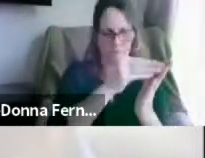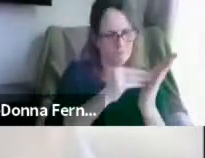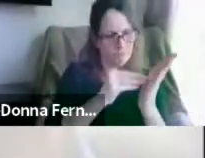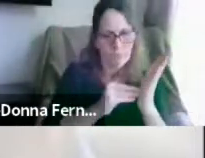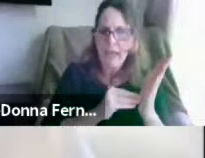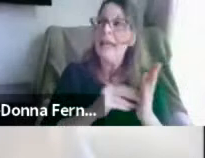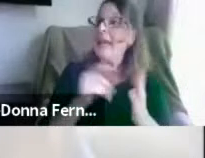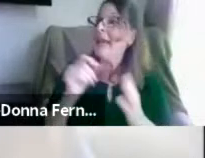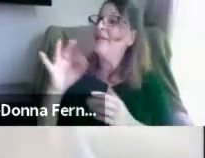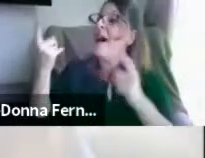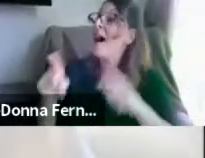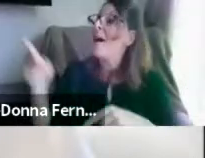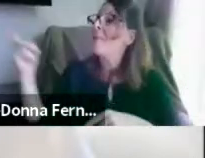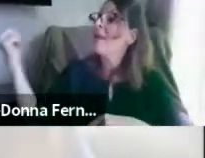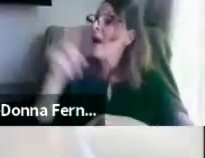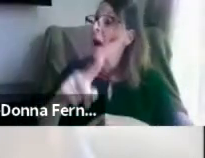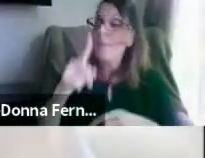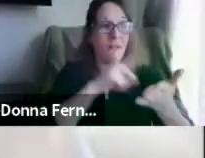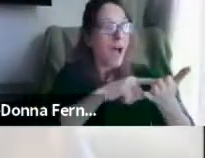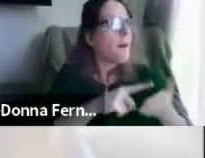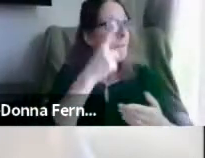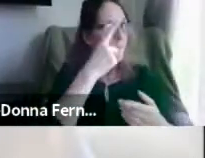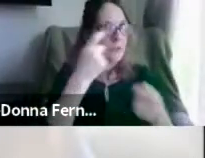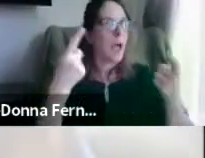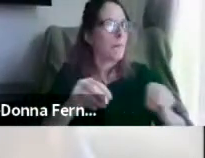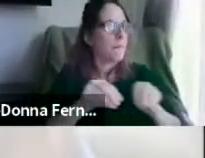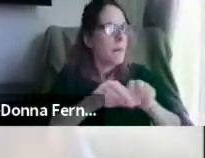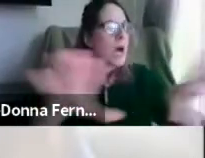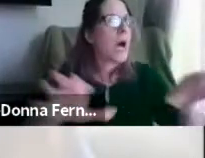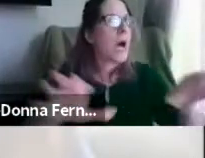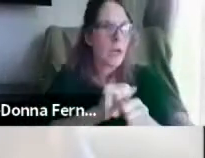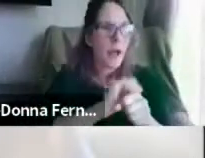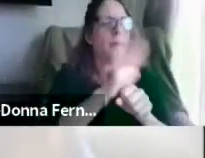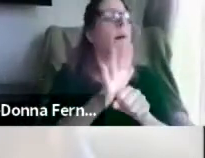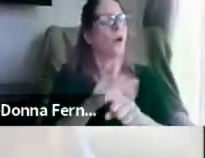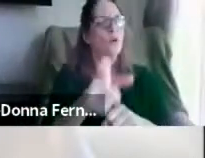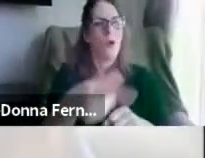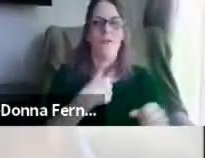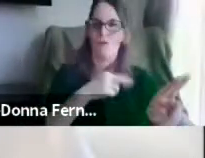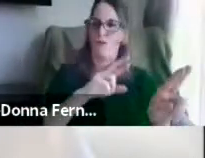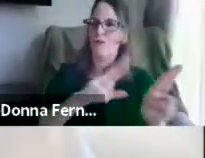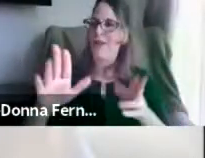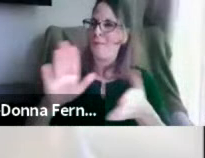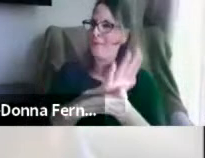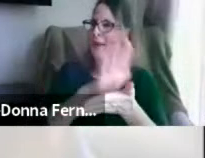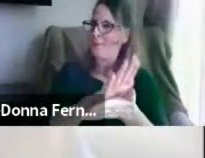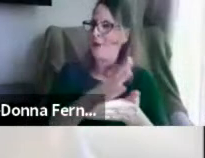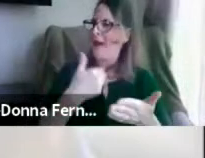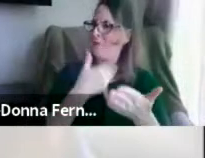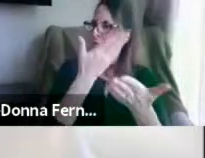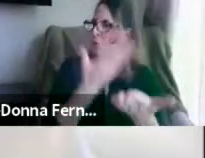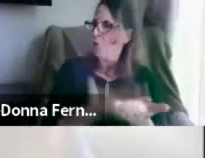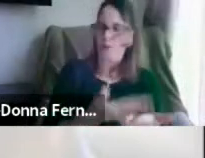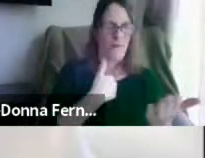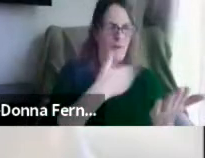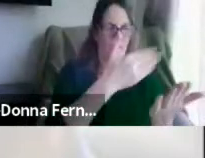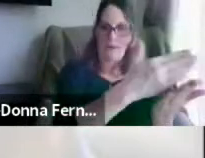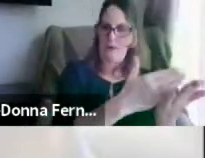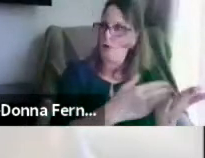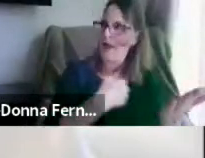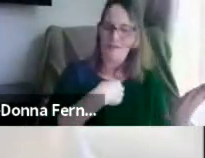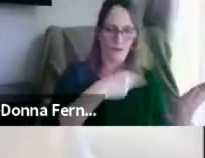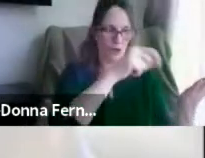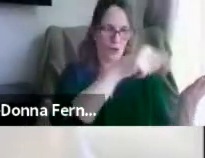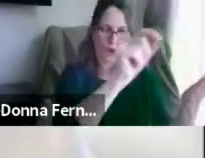is an investigation that happens because of an outbreak, you'll have all the documentation needed. Just make sure that those checklists are up